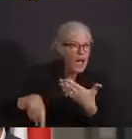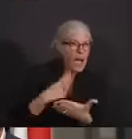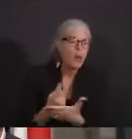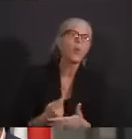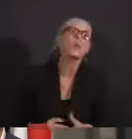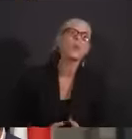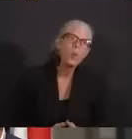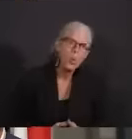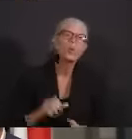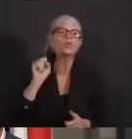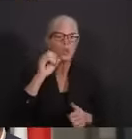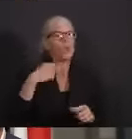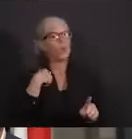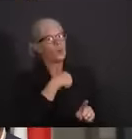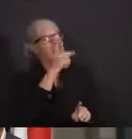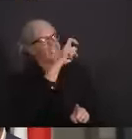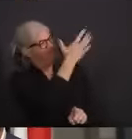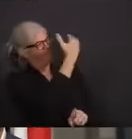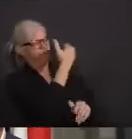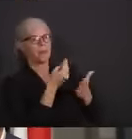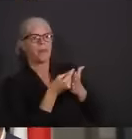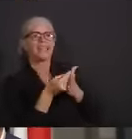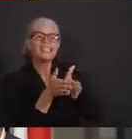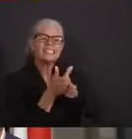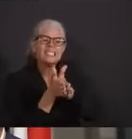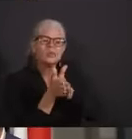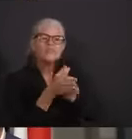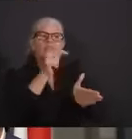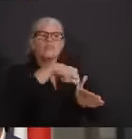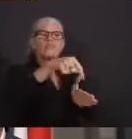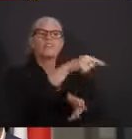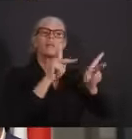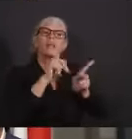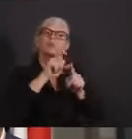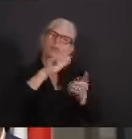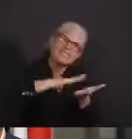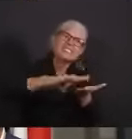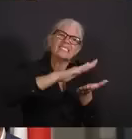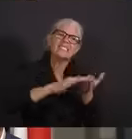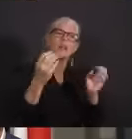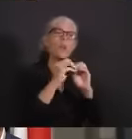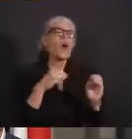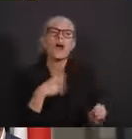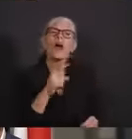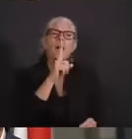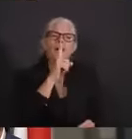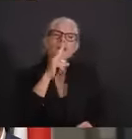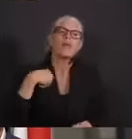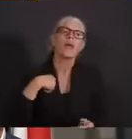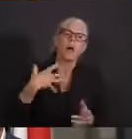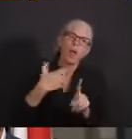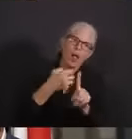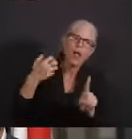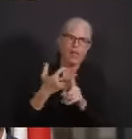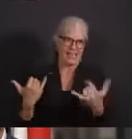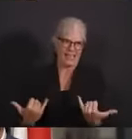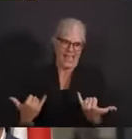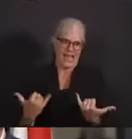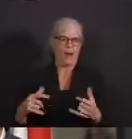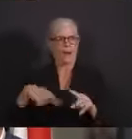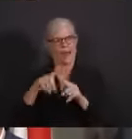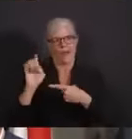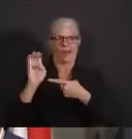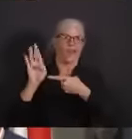there's incentives to do it and do it quickly. Look, I don't want to have to even talk about this now, but we're not out of